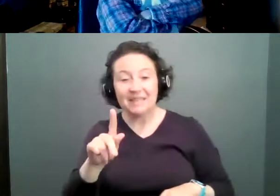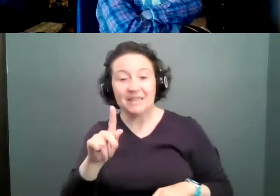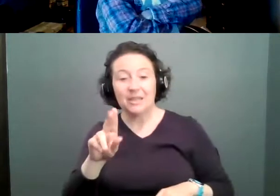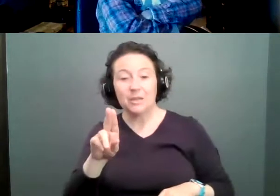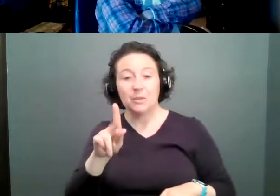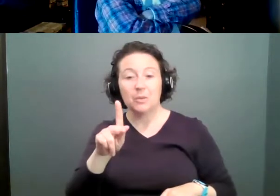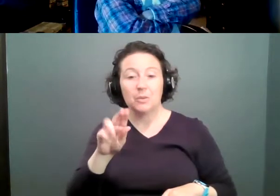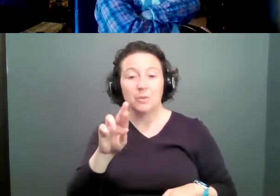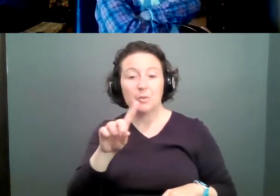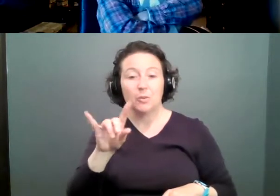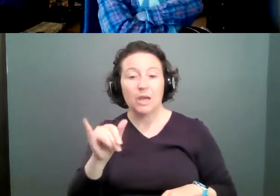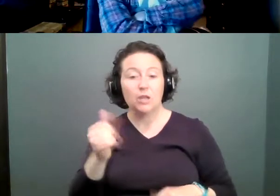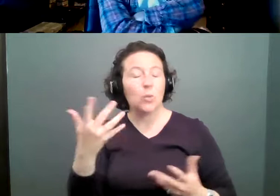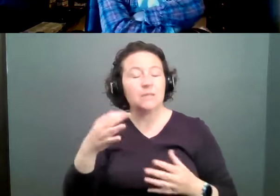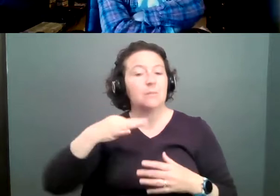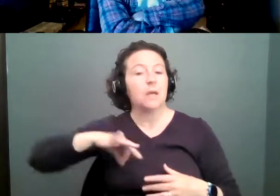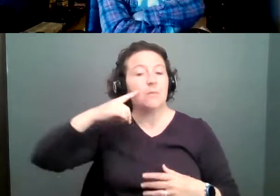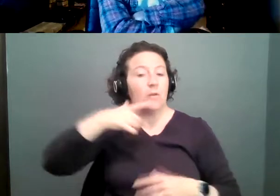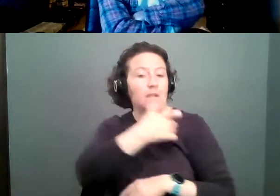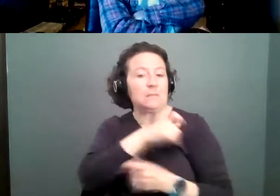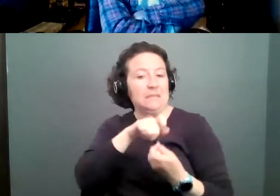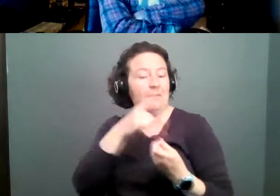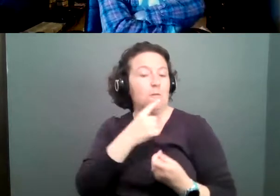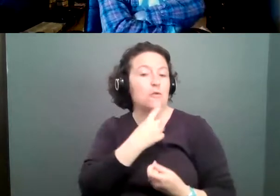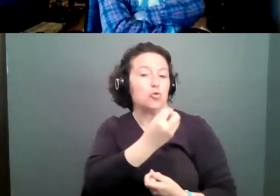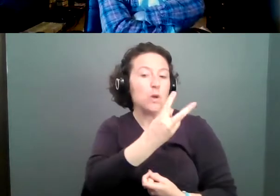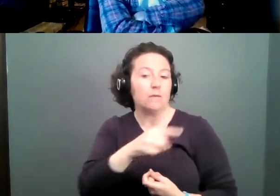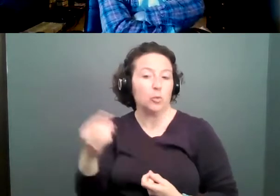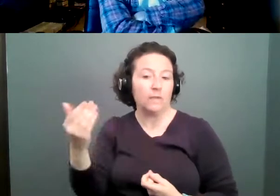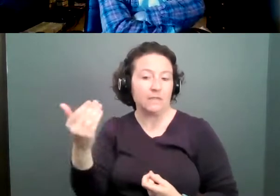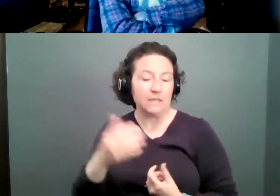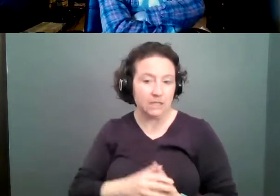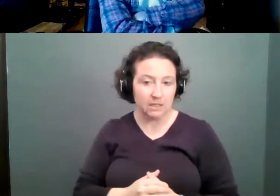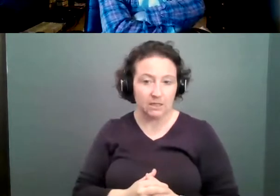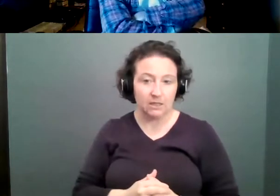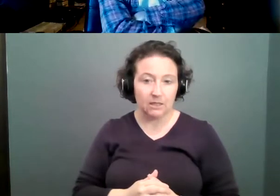the benefits of vaccination specifically for this 12 to 15-year age group?